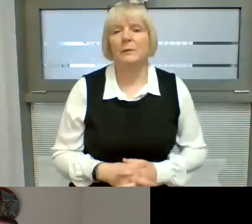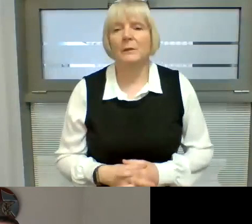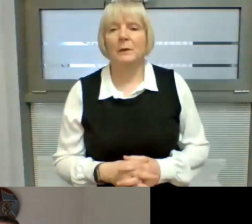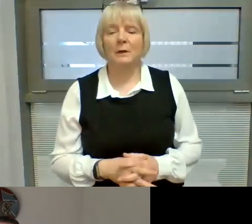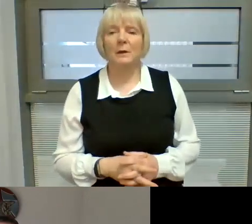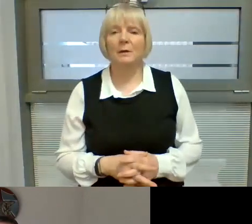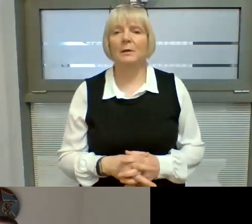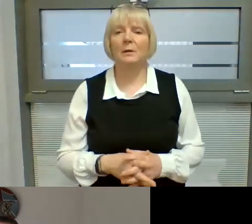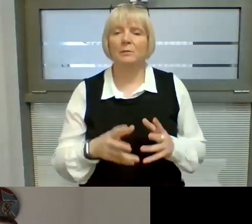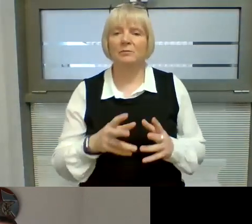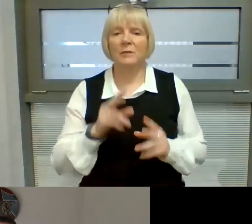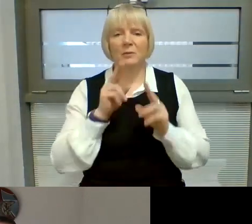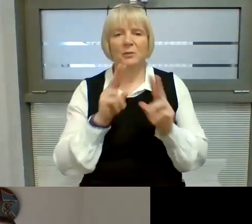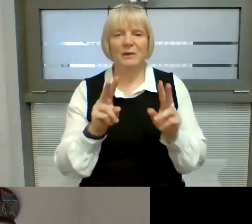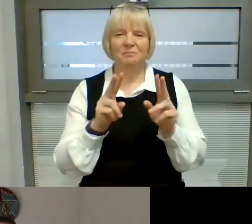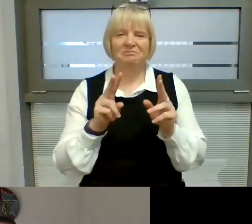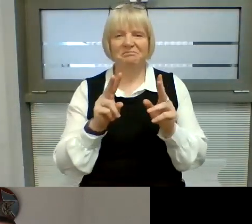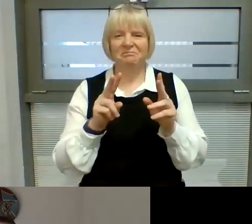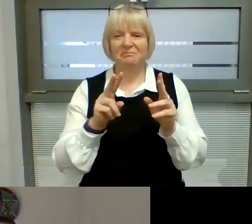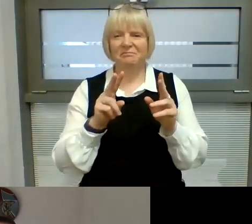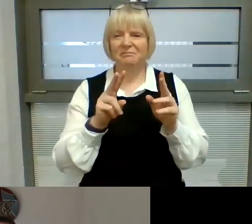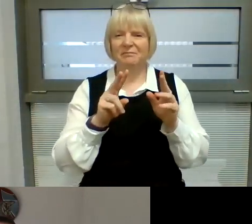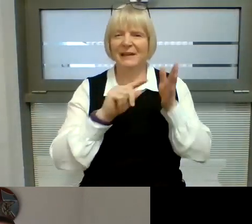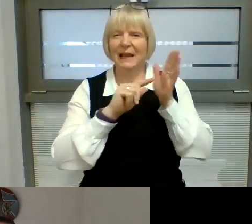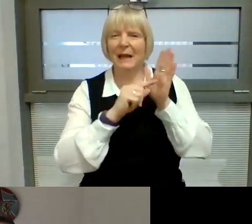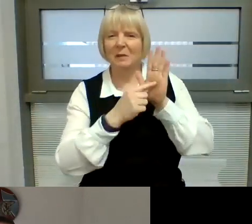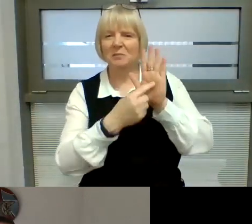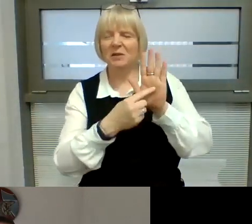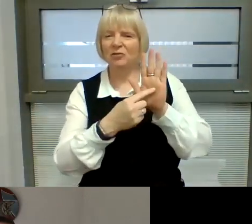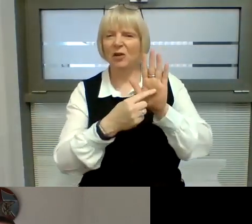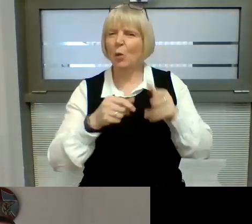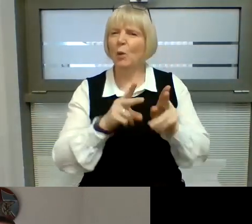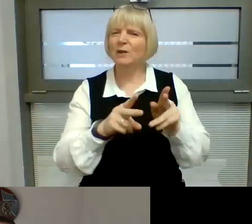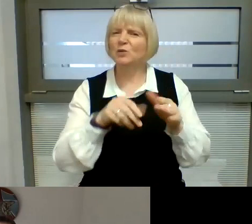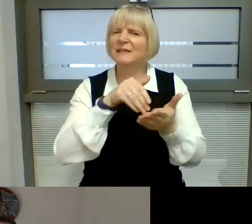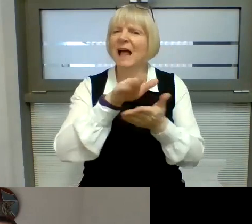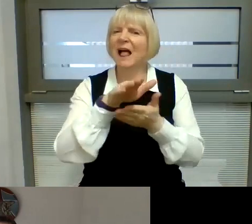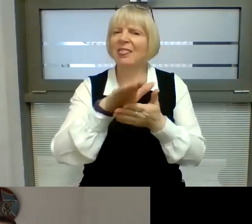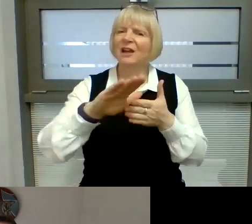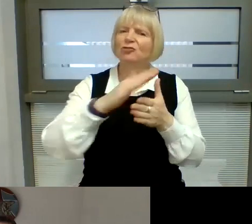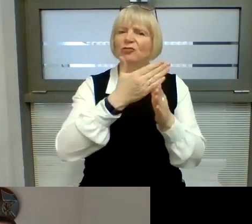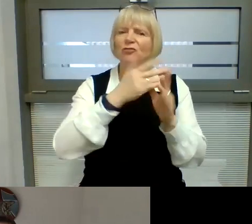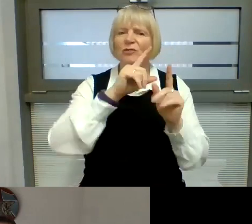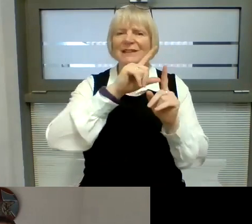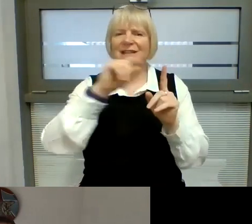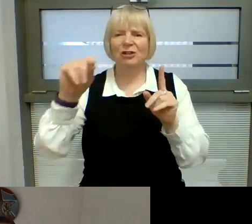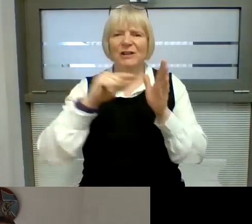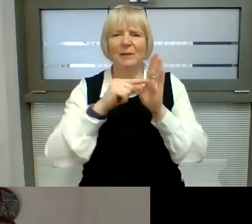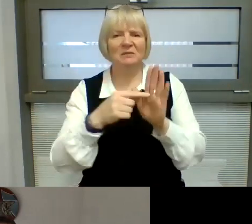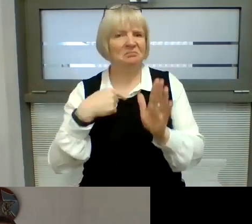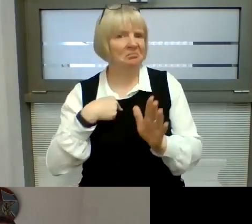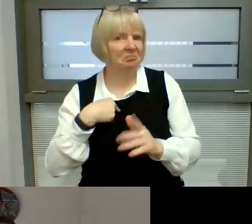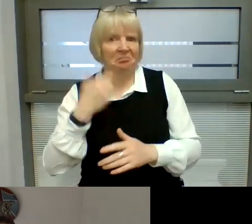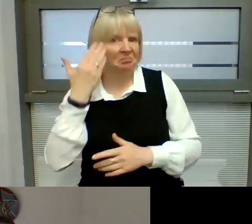is this way of selling the original digital image. And I haven't looked into